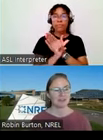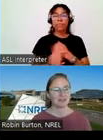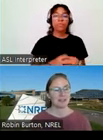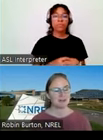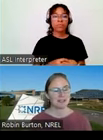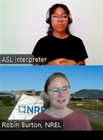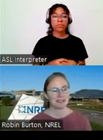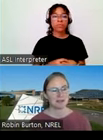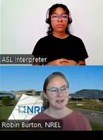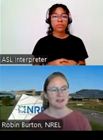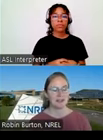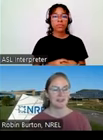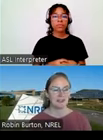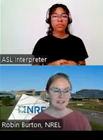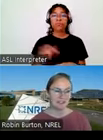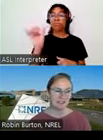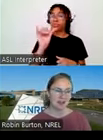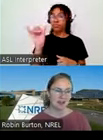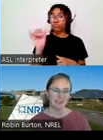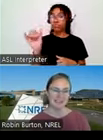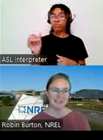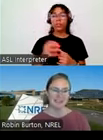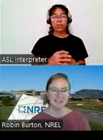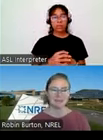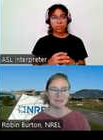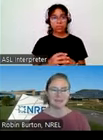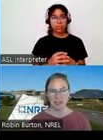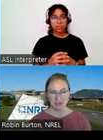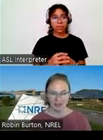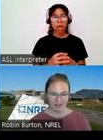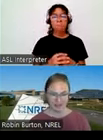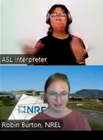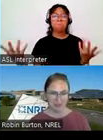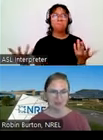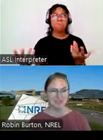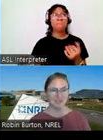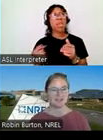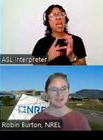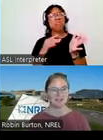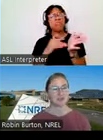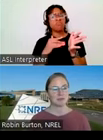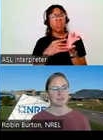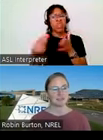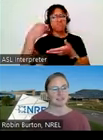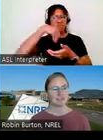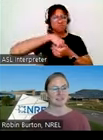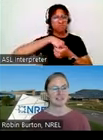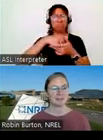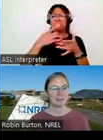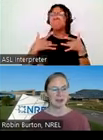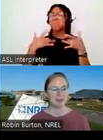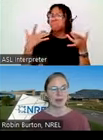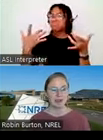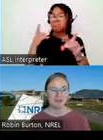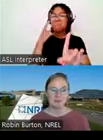We also want to make clear what is included in the scope of the study and what is outside of the scope. So the purpose of the study is